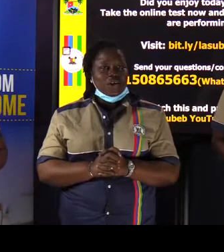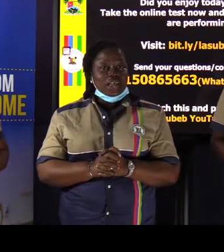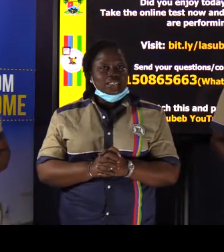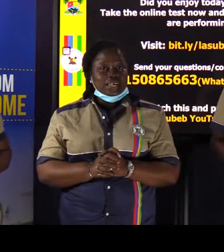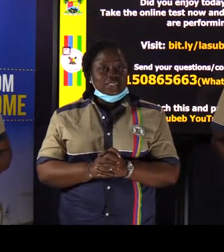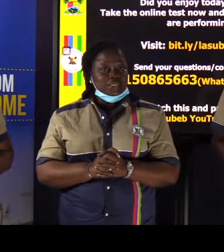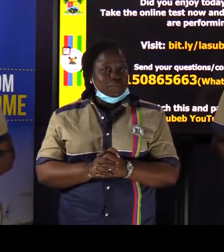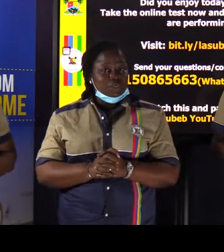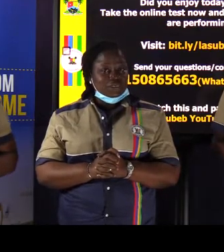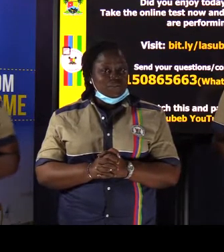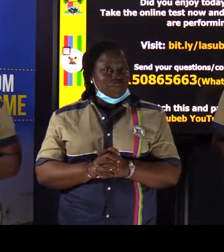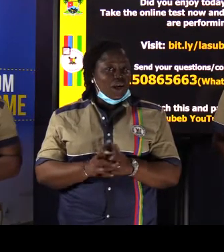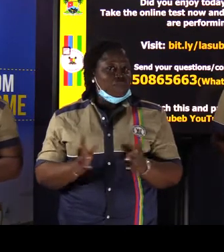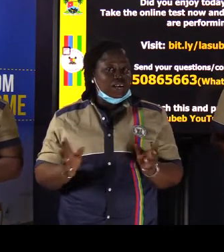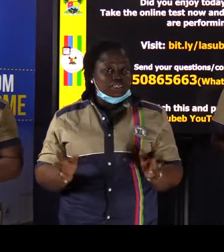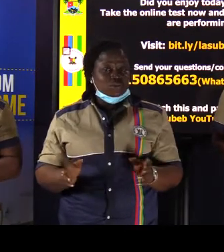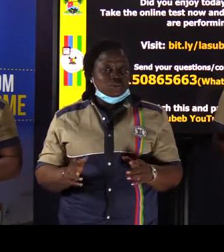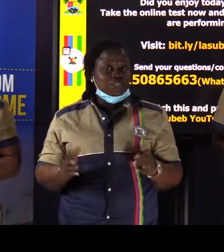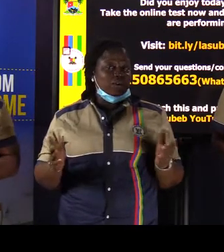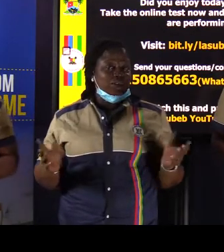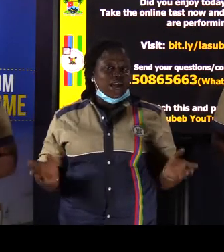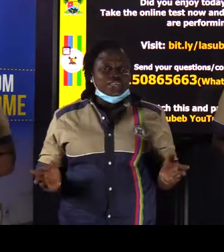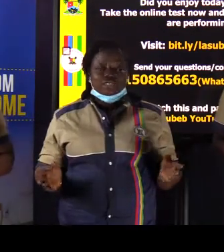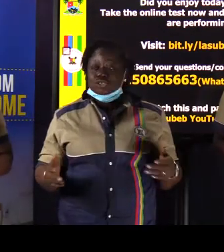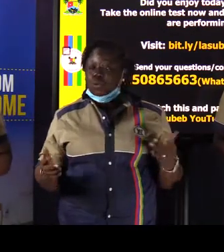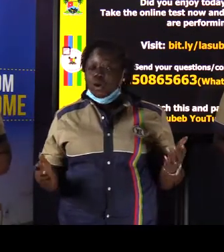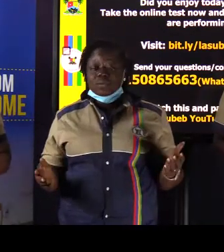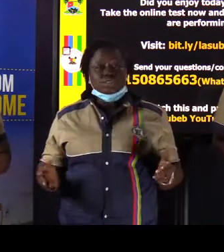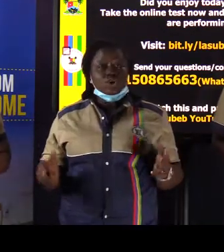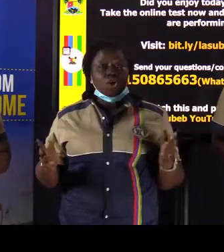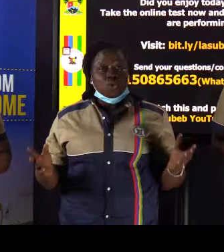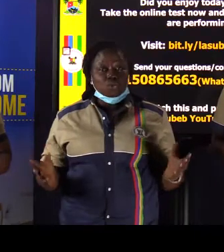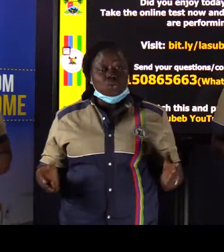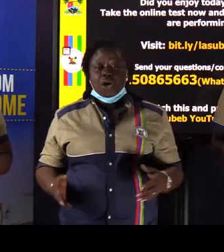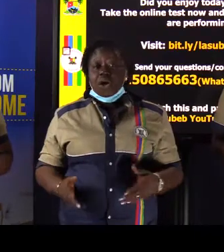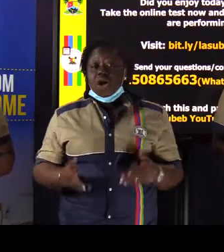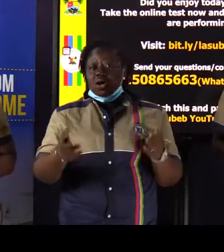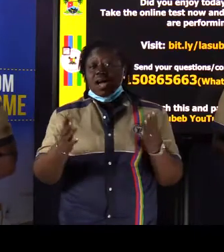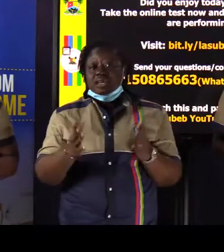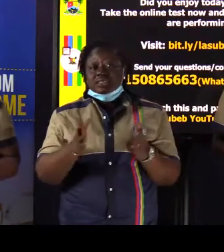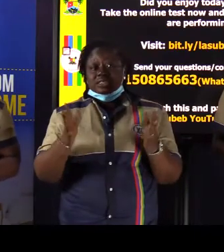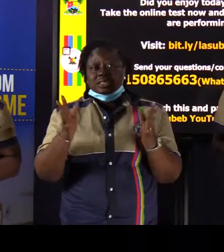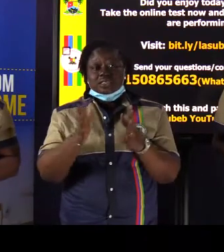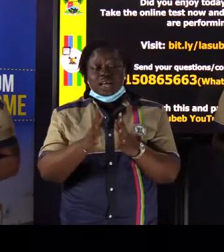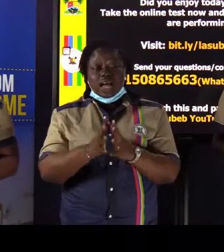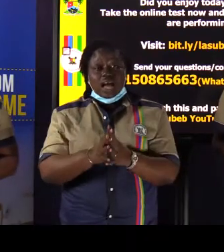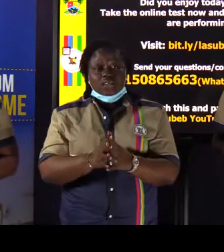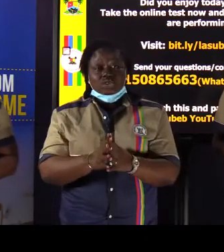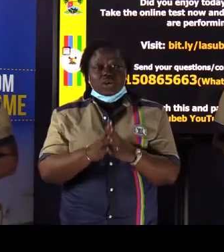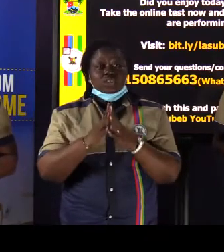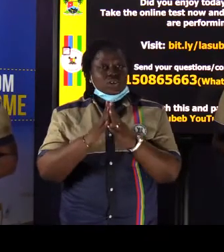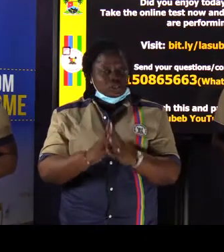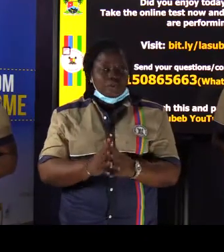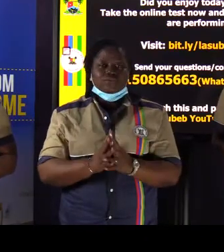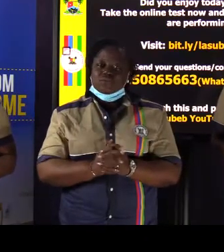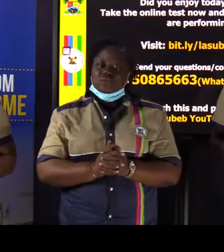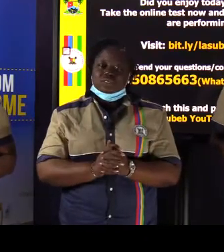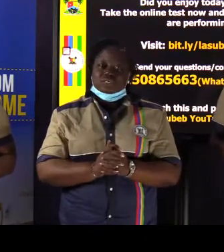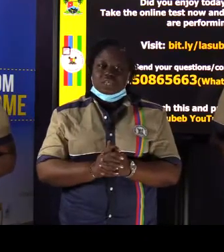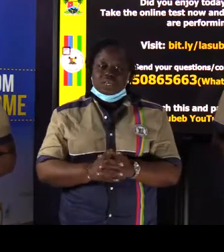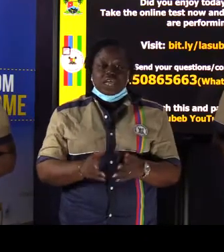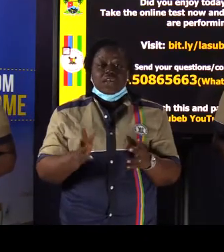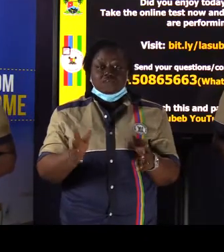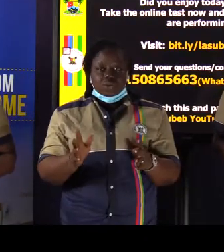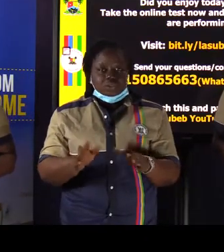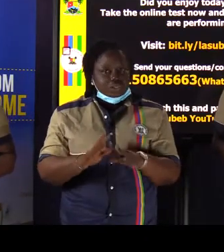Taking the online test is based on if you have access to either your daddy's, your mommy's, your uncle's, or your auntie's Android or